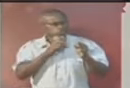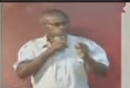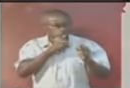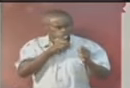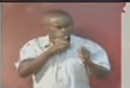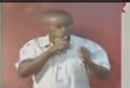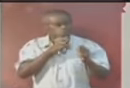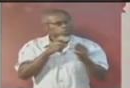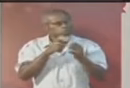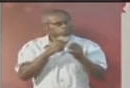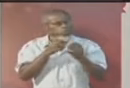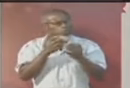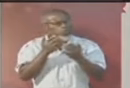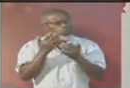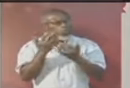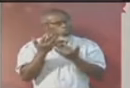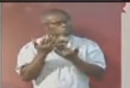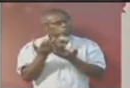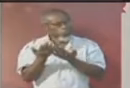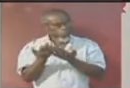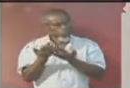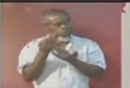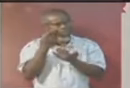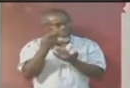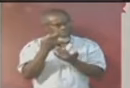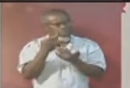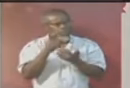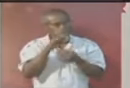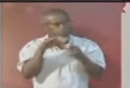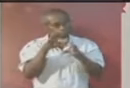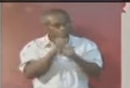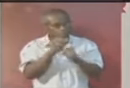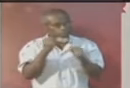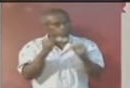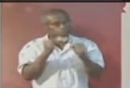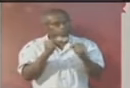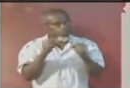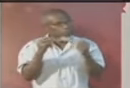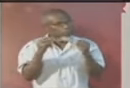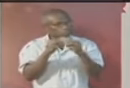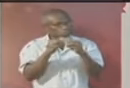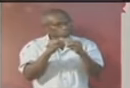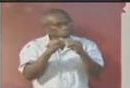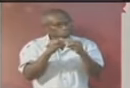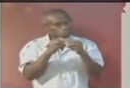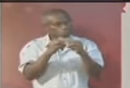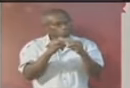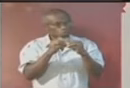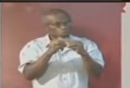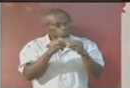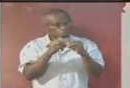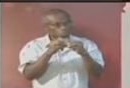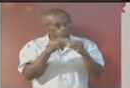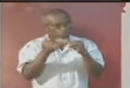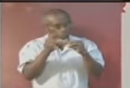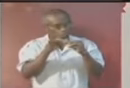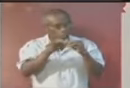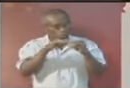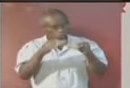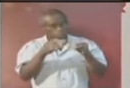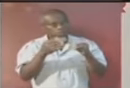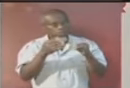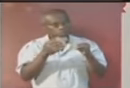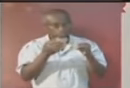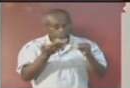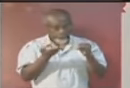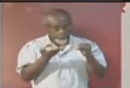you know, is the epidemiological curve, which actually looks at swab date. So the date of swab gives you a better indication, and